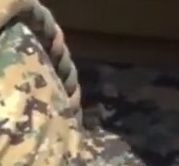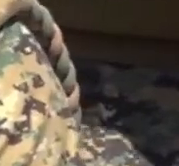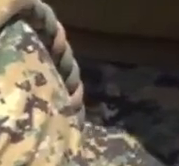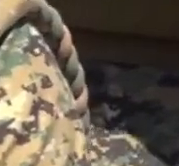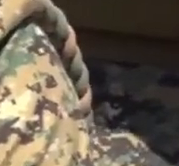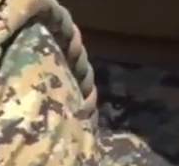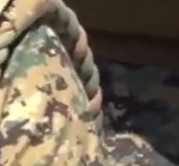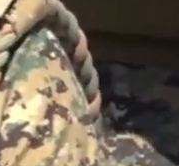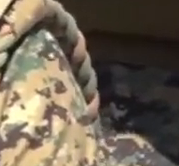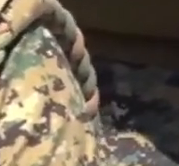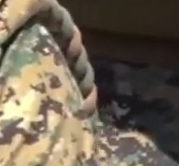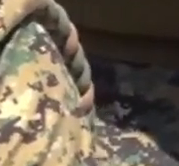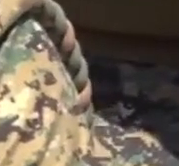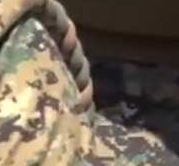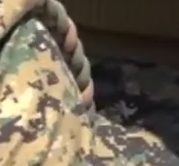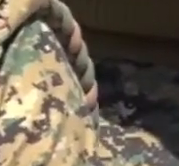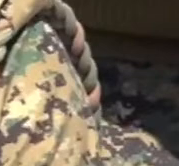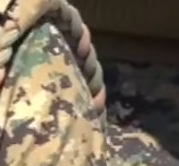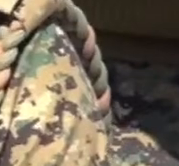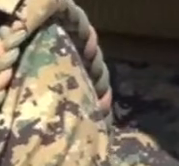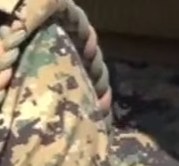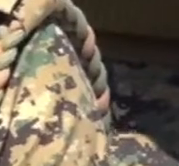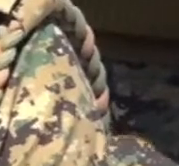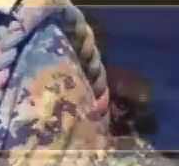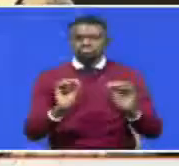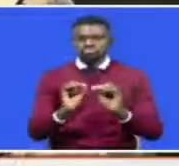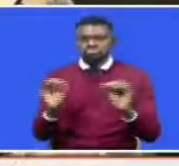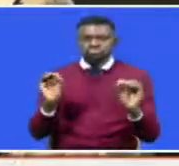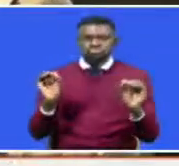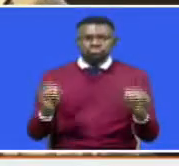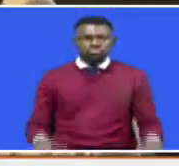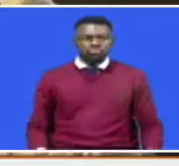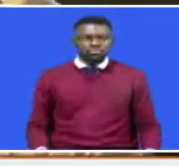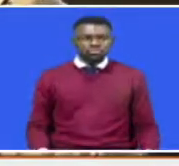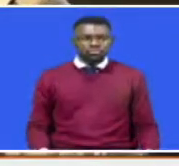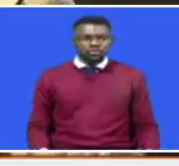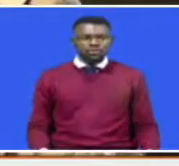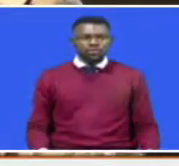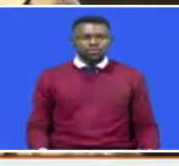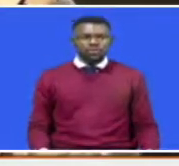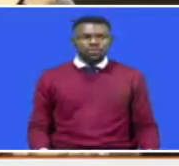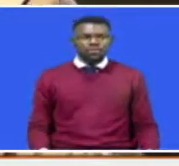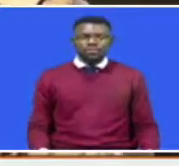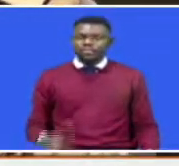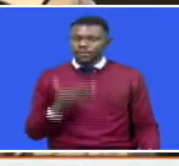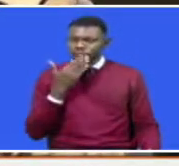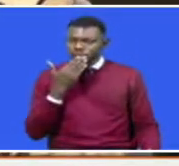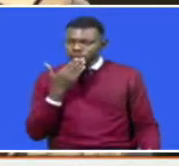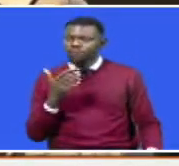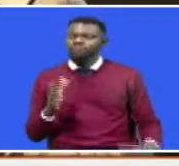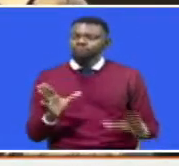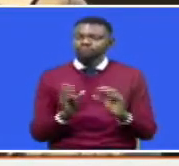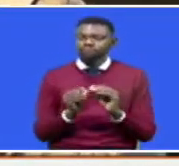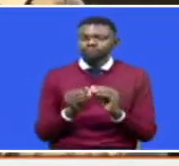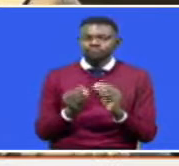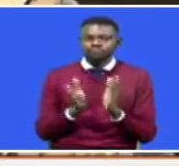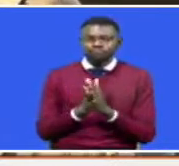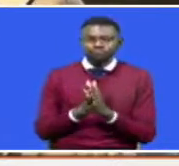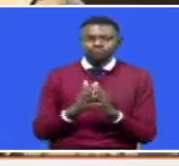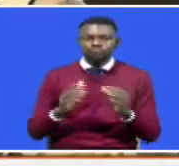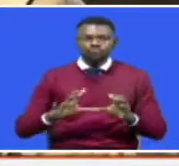the protected area itself. So the best we can do is to sit down with the communities, with